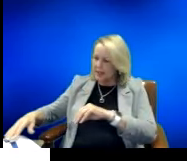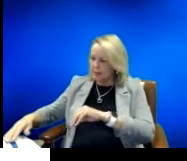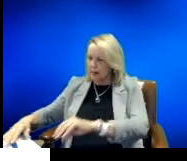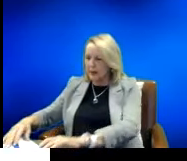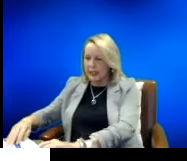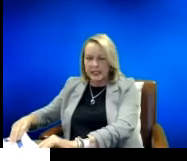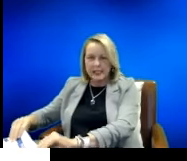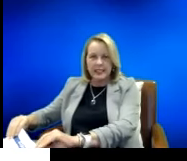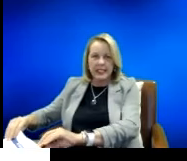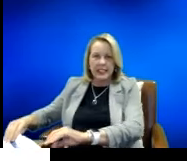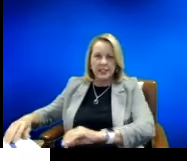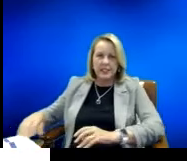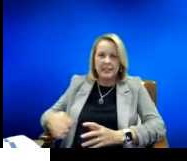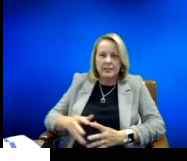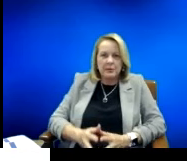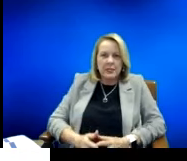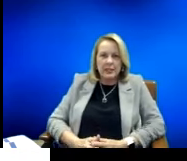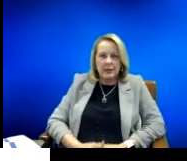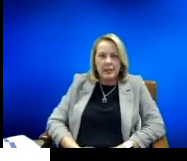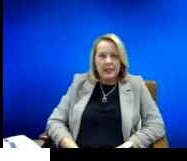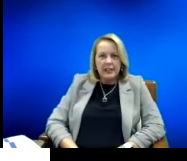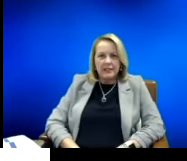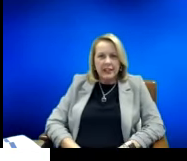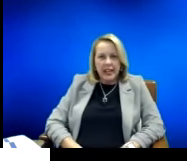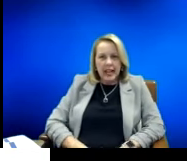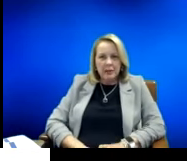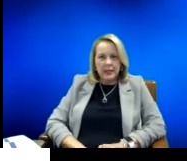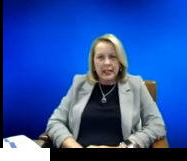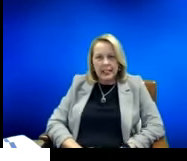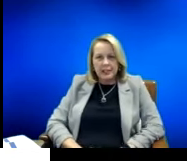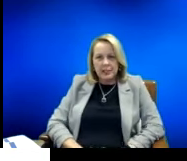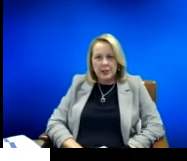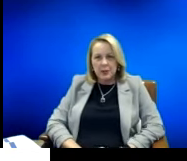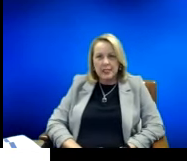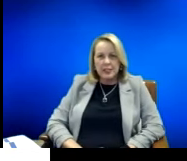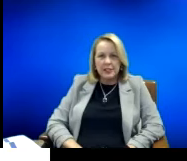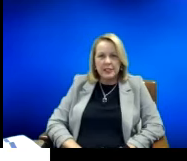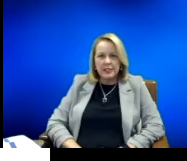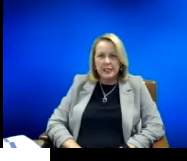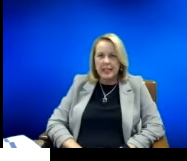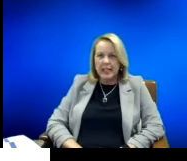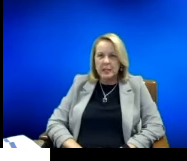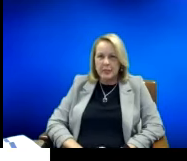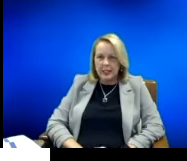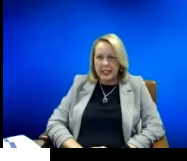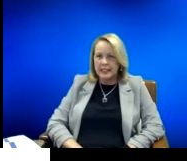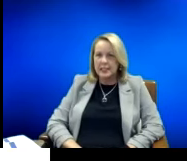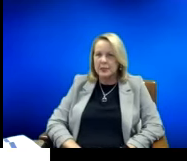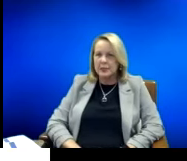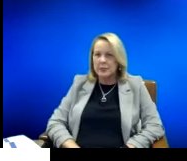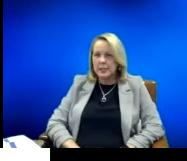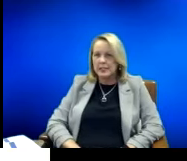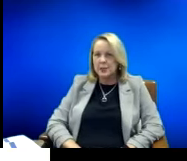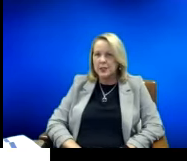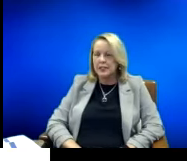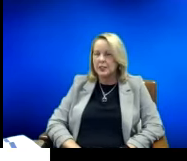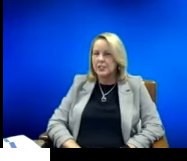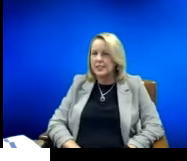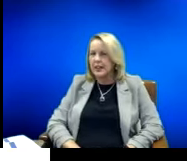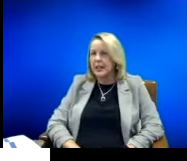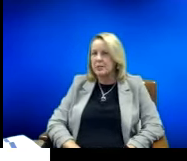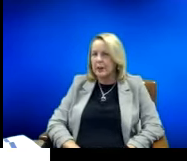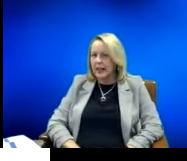concludes my presentation. We are very happy to answer questions. Anna Millette is here with me as